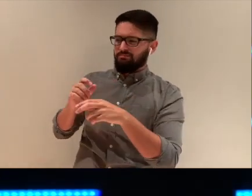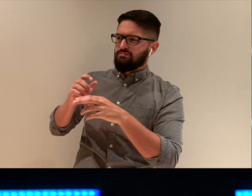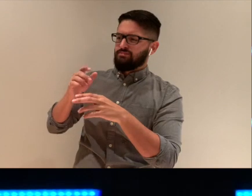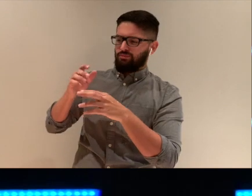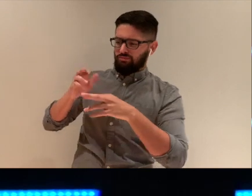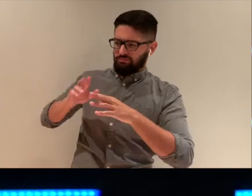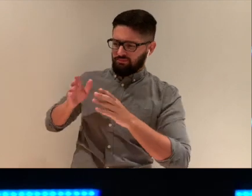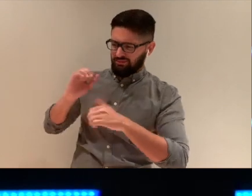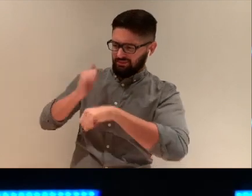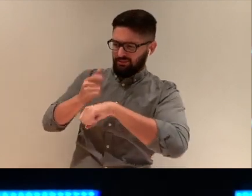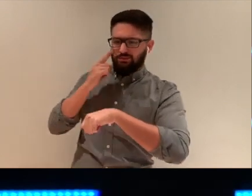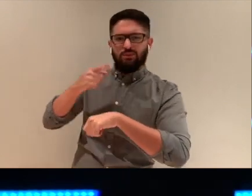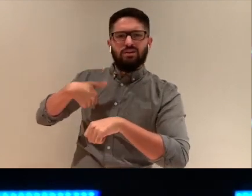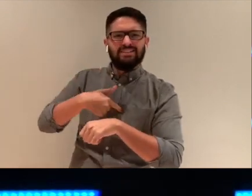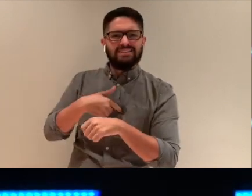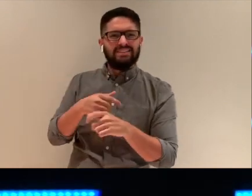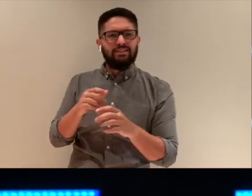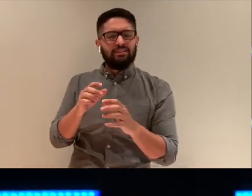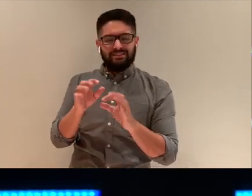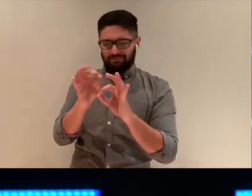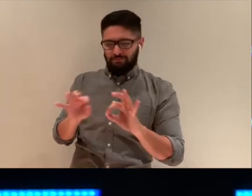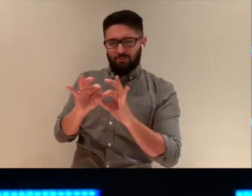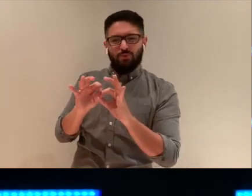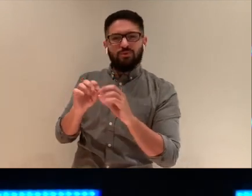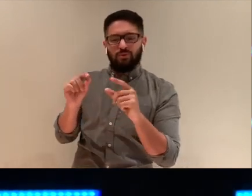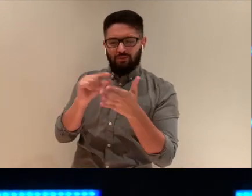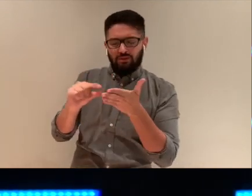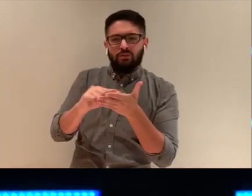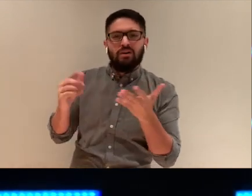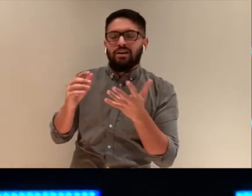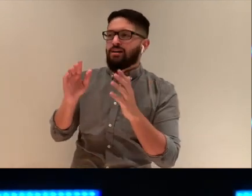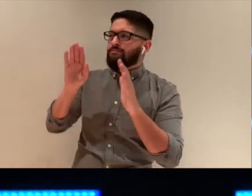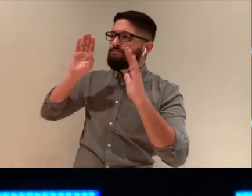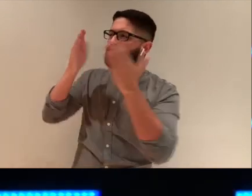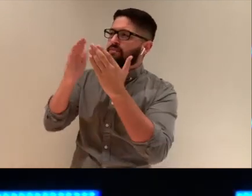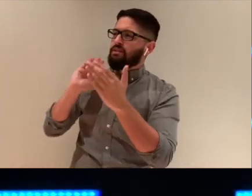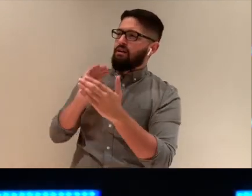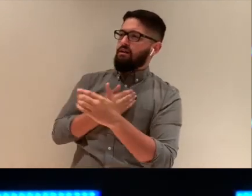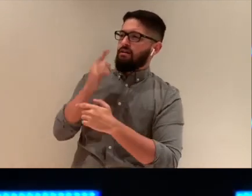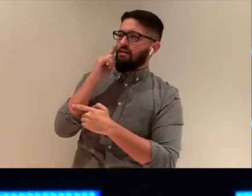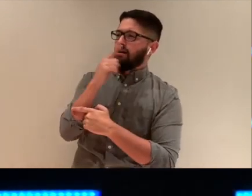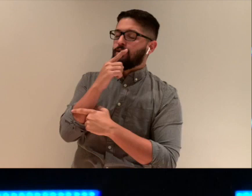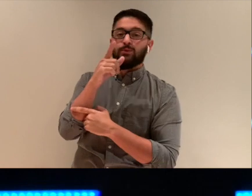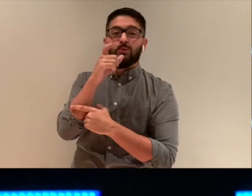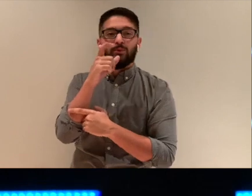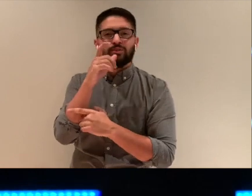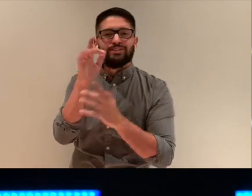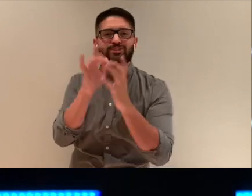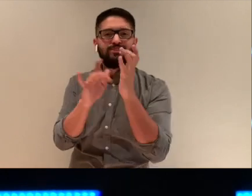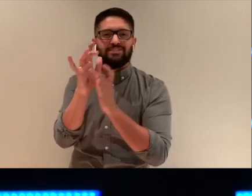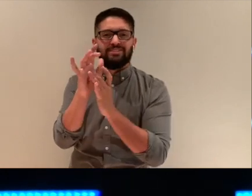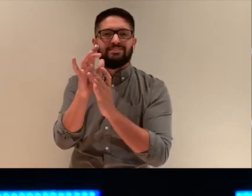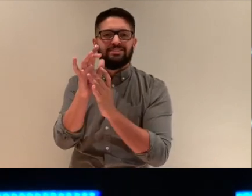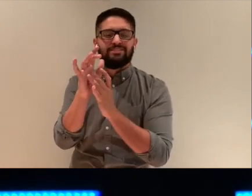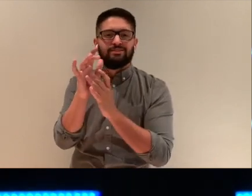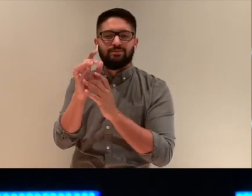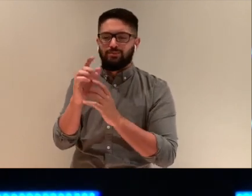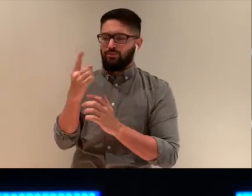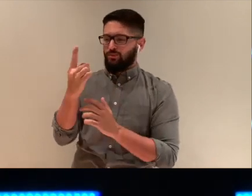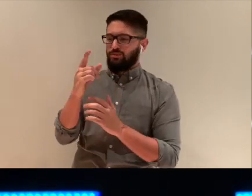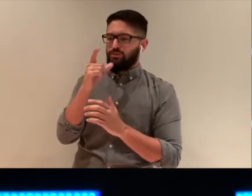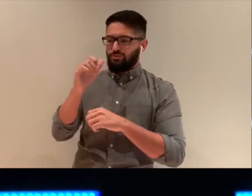marked out for us." And here's the key phrase. "Fixing our eyes on" who? "On Jesus,